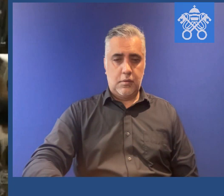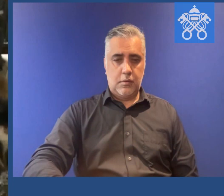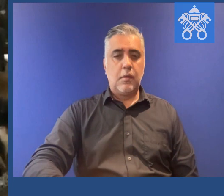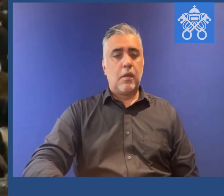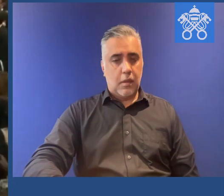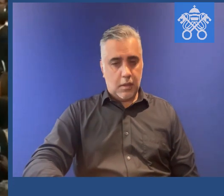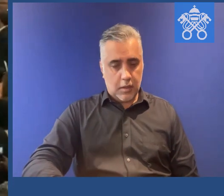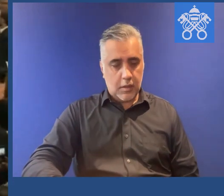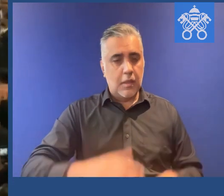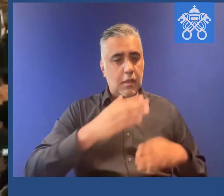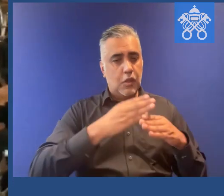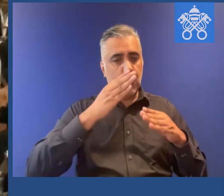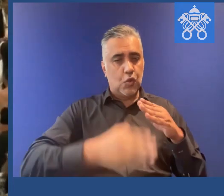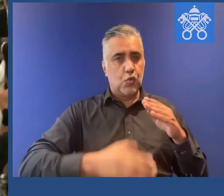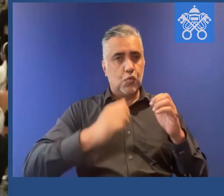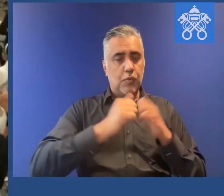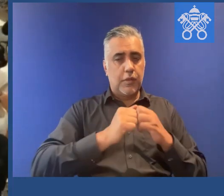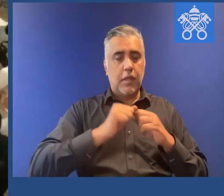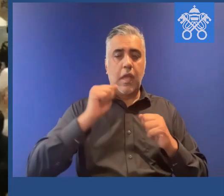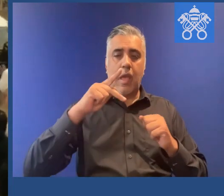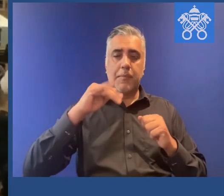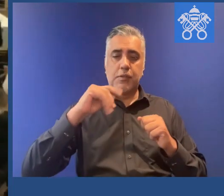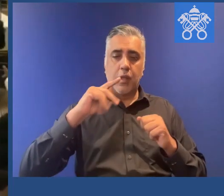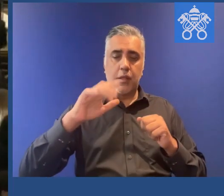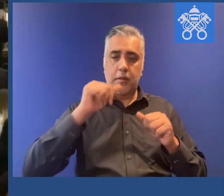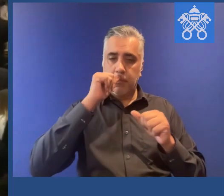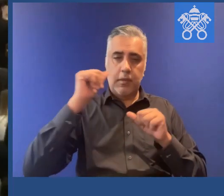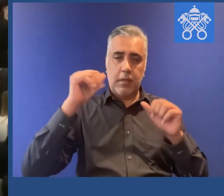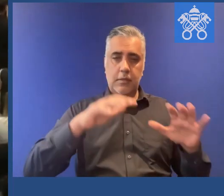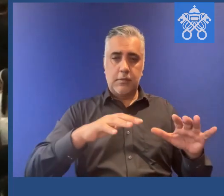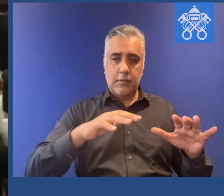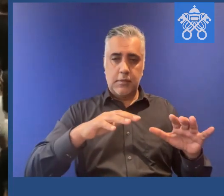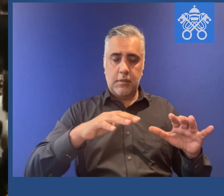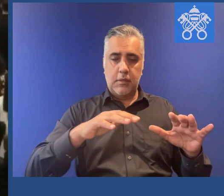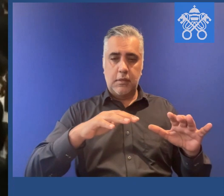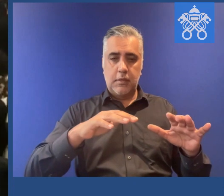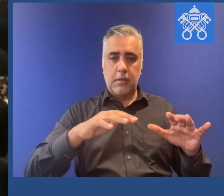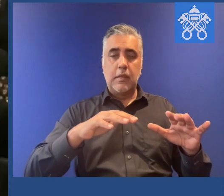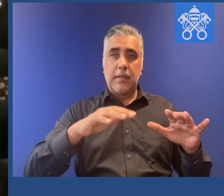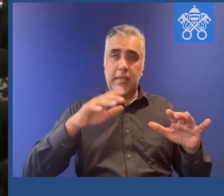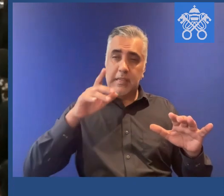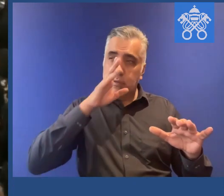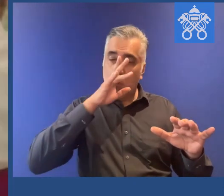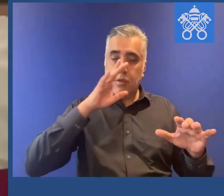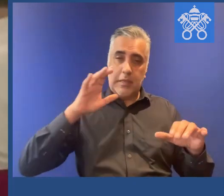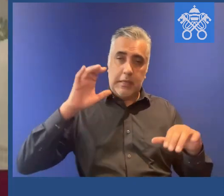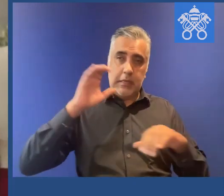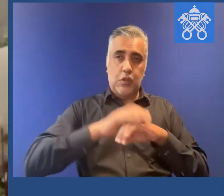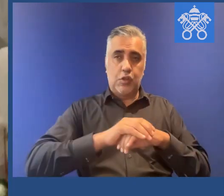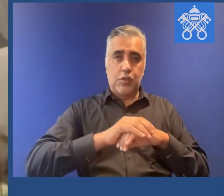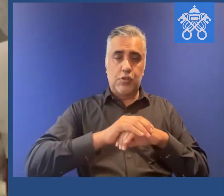And the Holy Father concludes with the apostolic blessing in English.